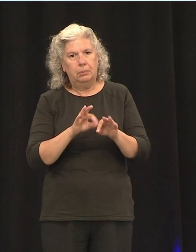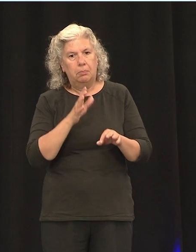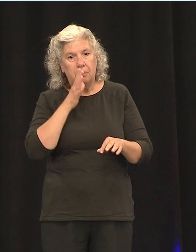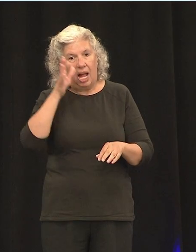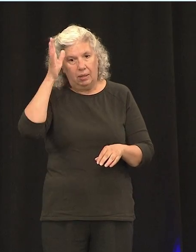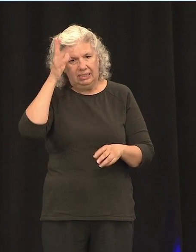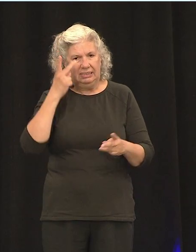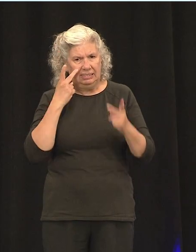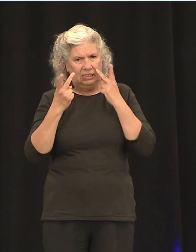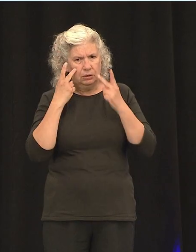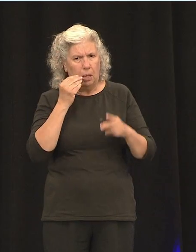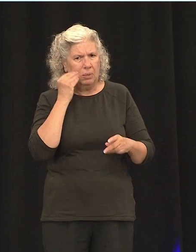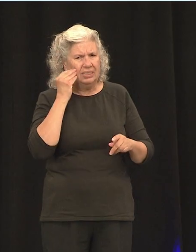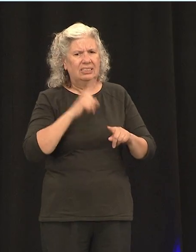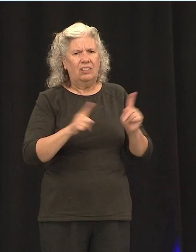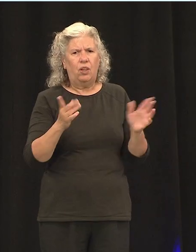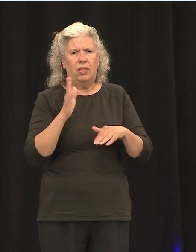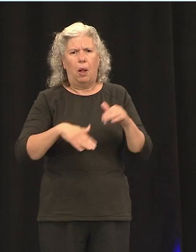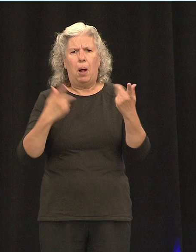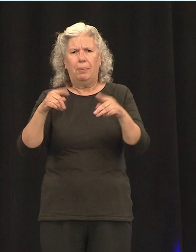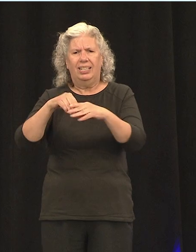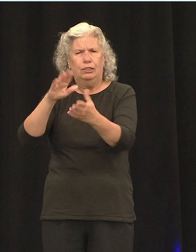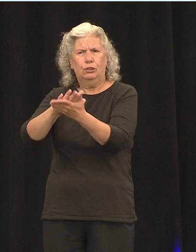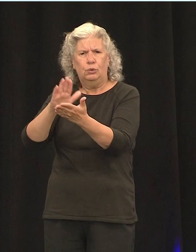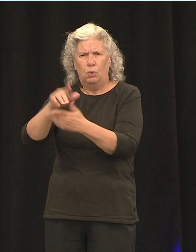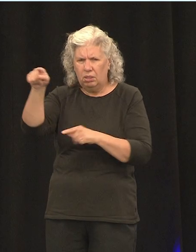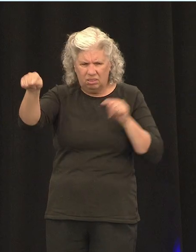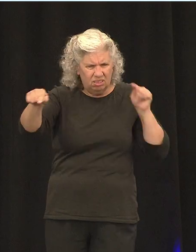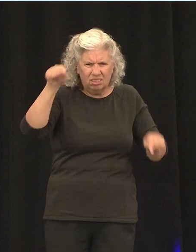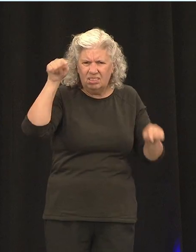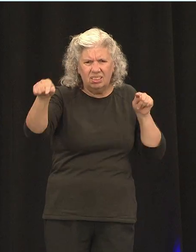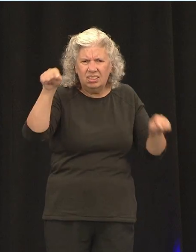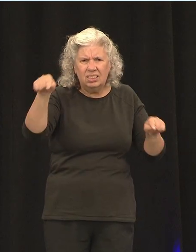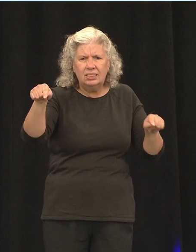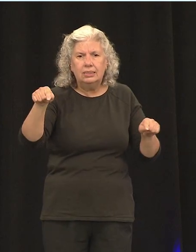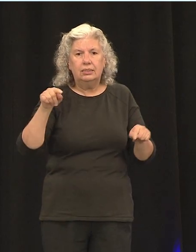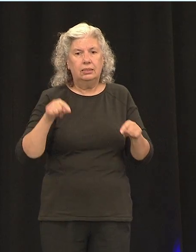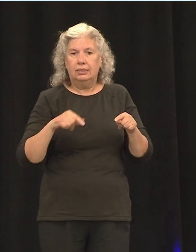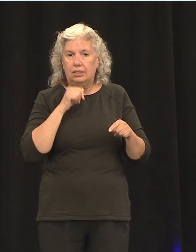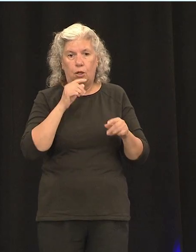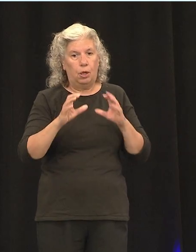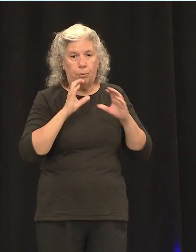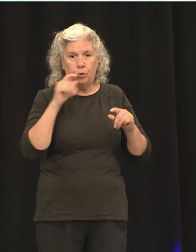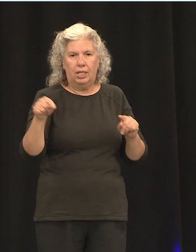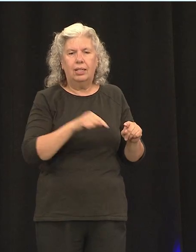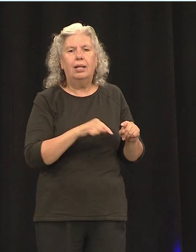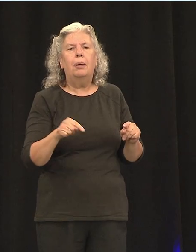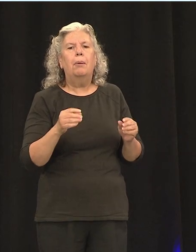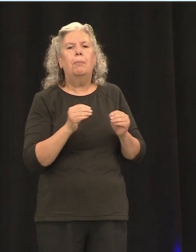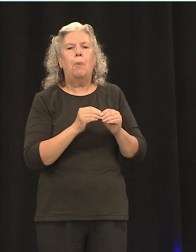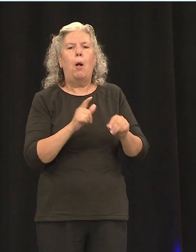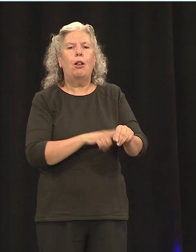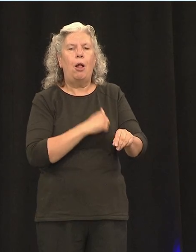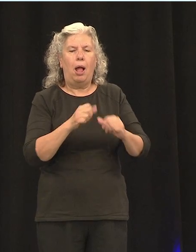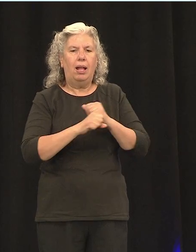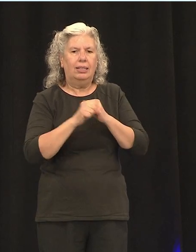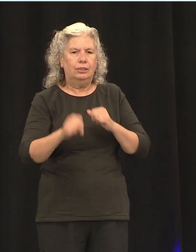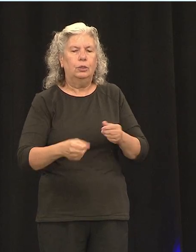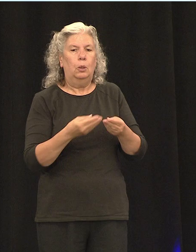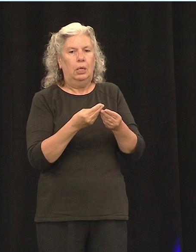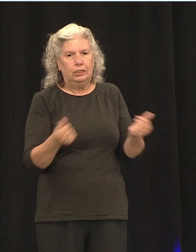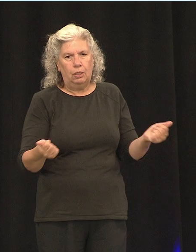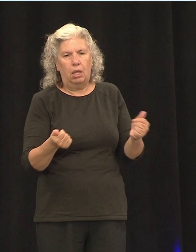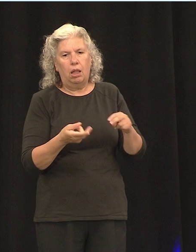versa. And if you're not communicating, it may take longer to be able to resolve anything that's going